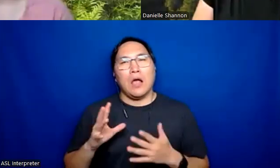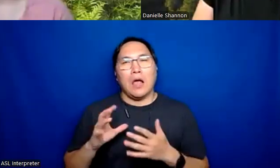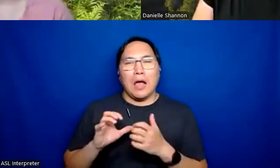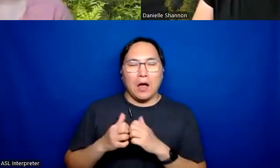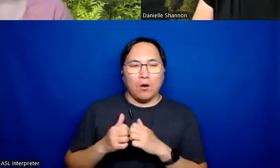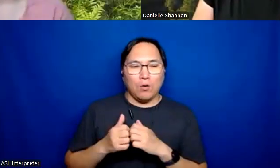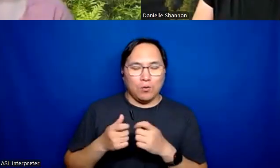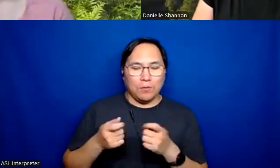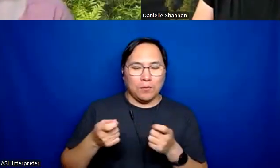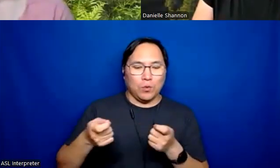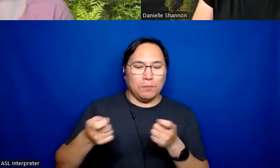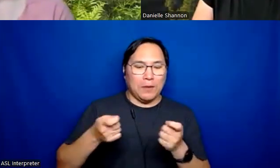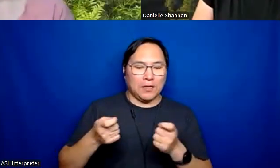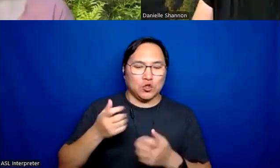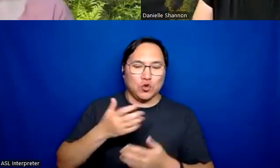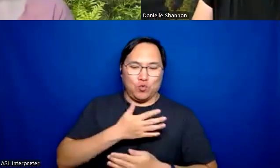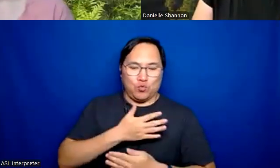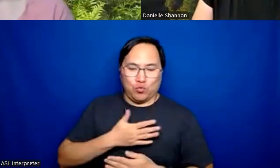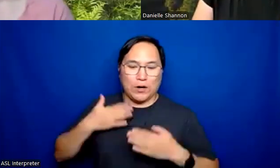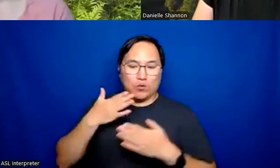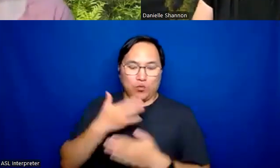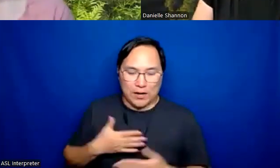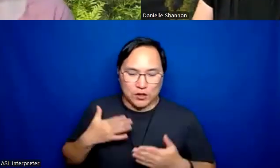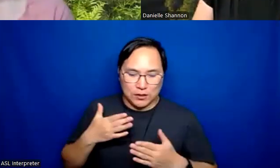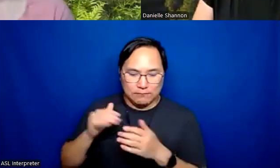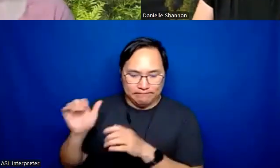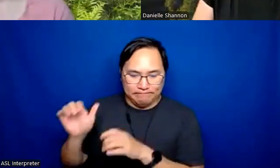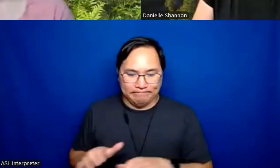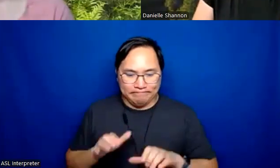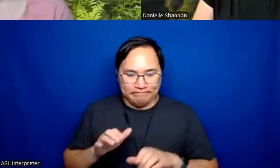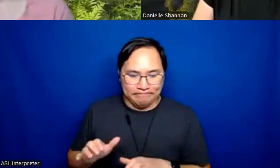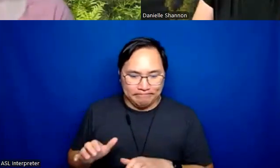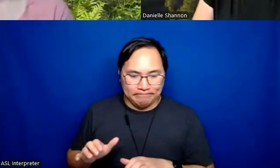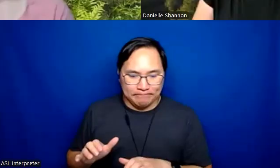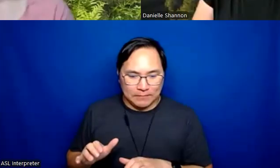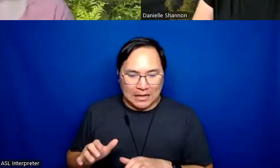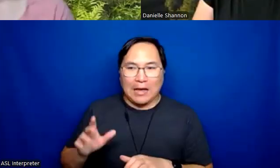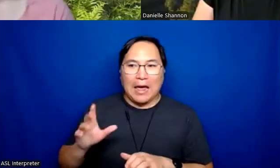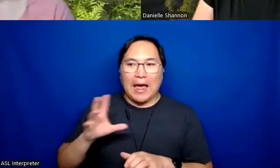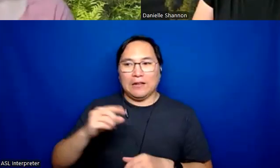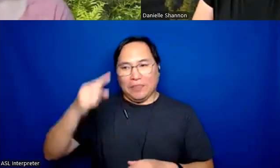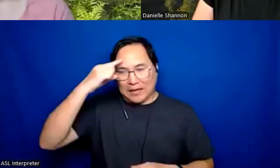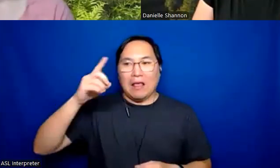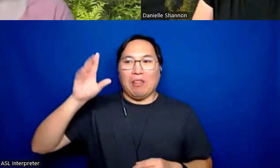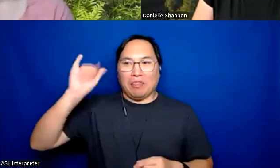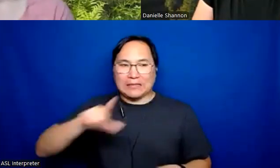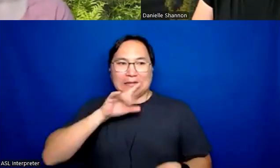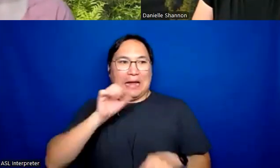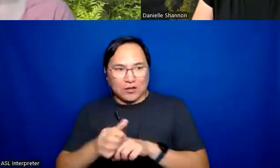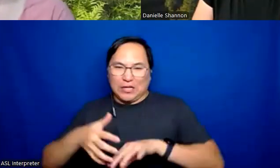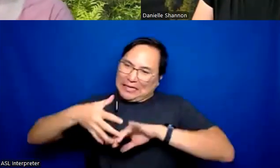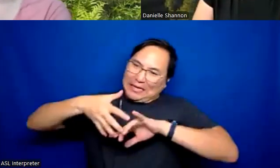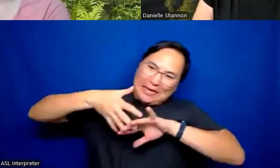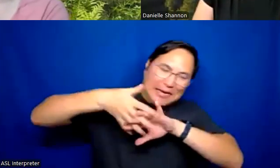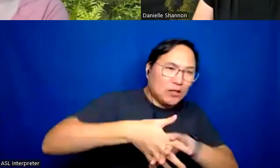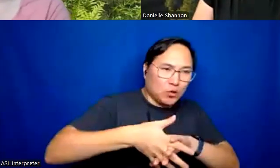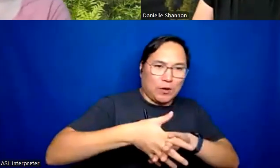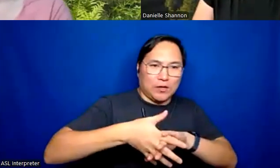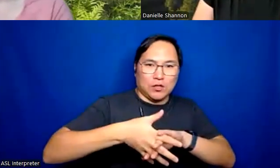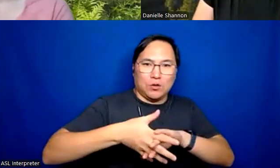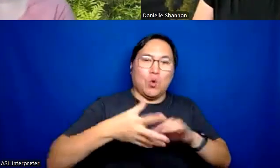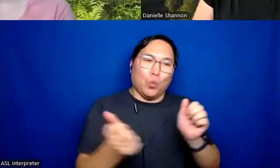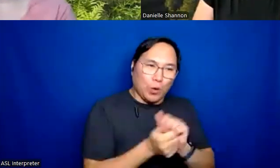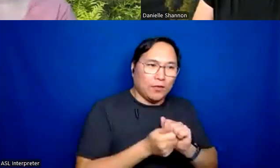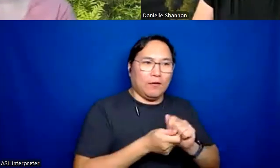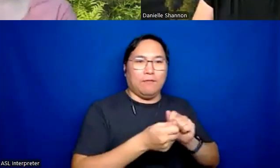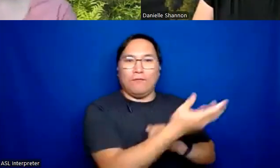managing recreation as something that is integrated with the other ways that we want to manage forests at this moment. So,